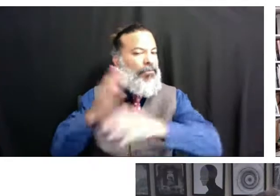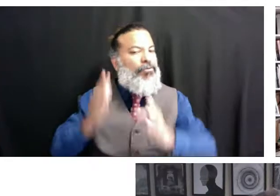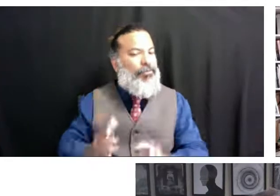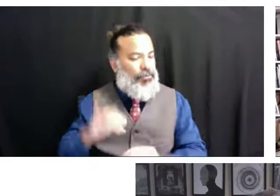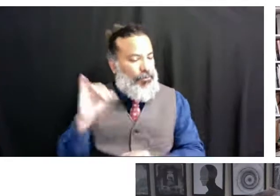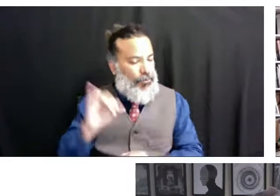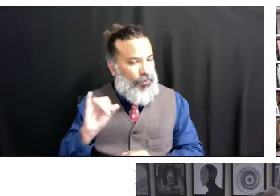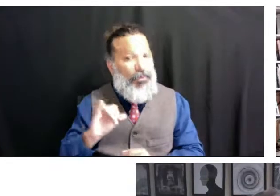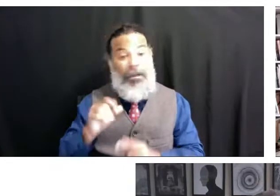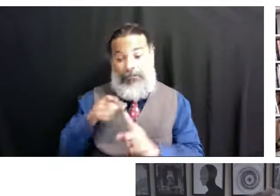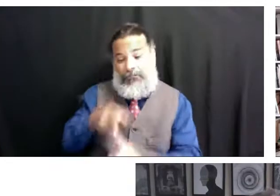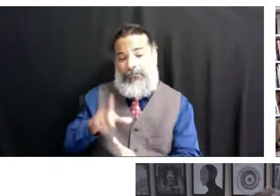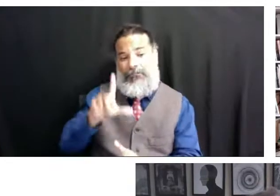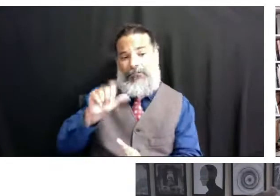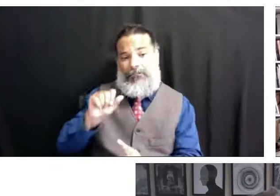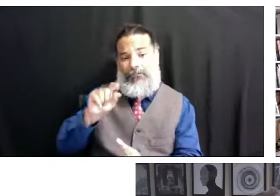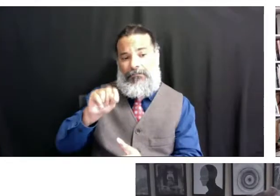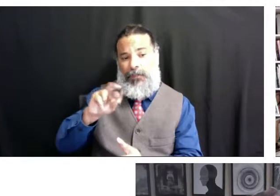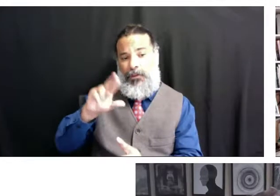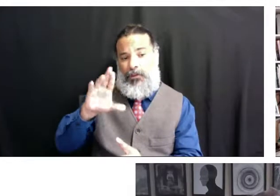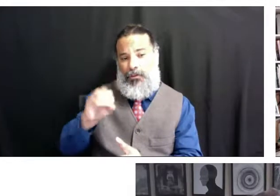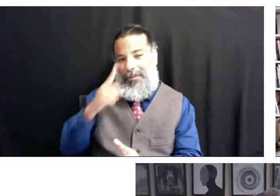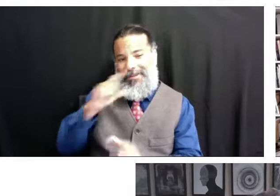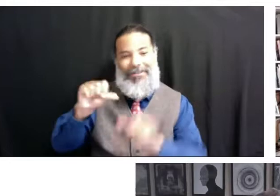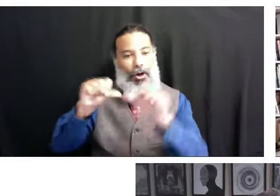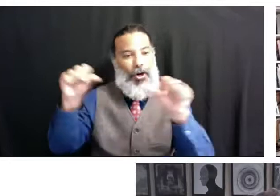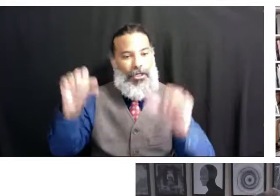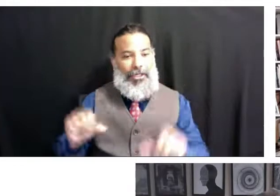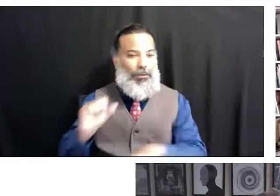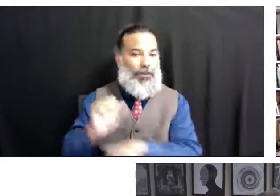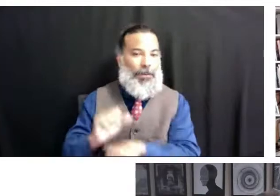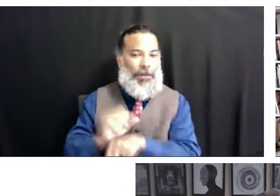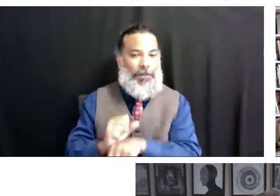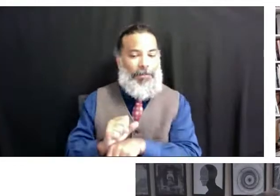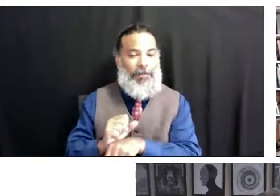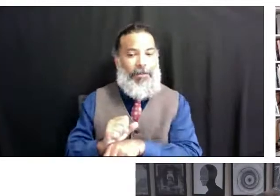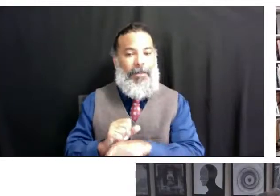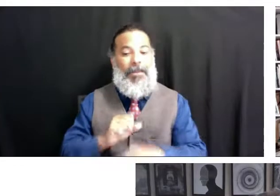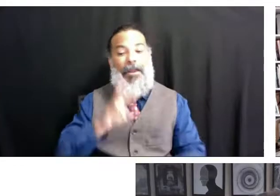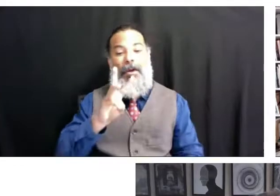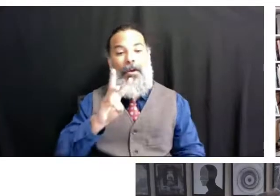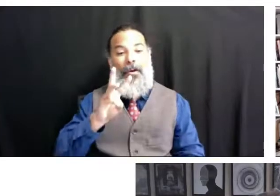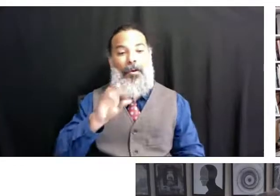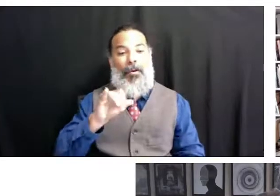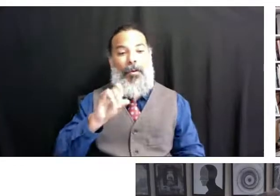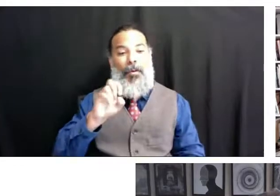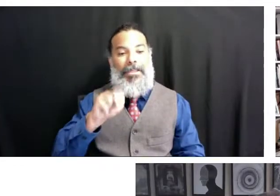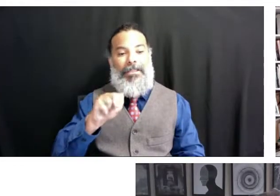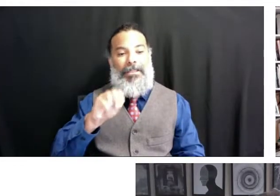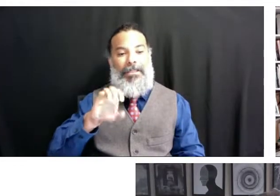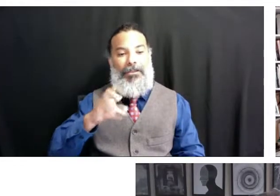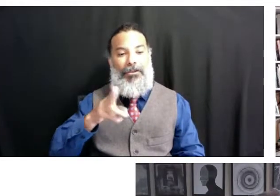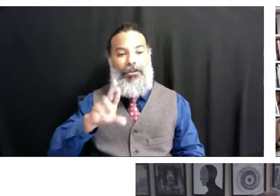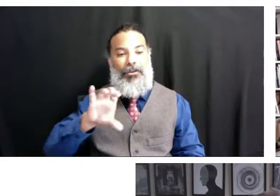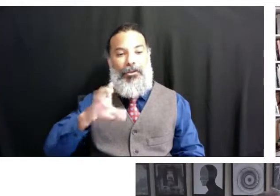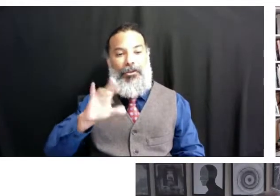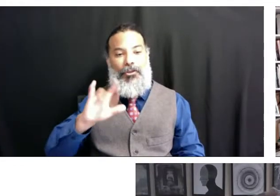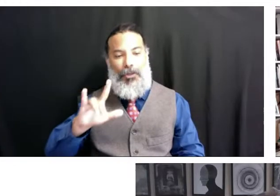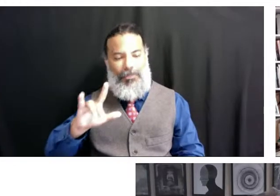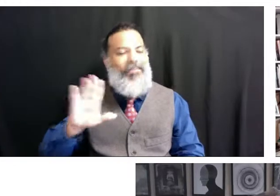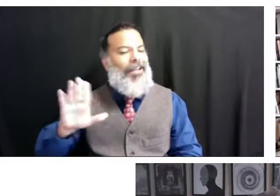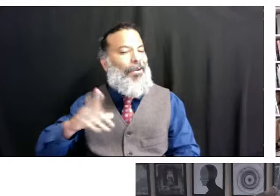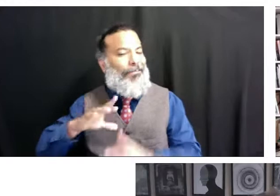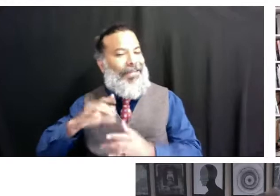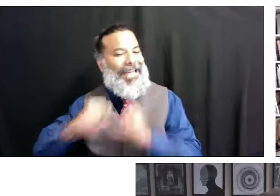particularly Latrobe with his architecture. As Winston Churchill said, we'll give him the last